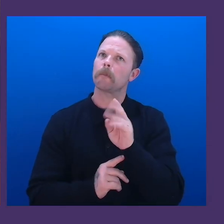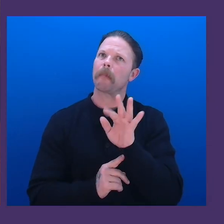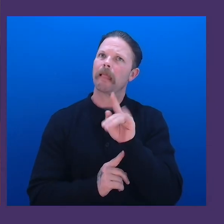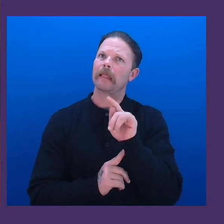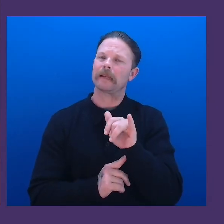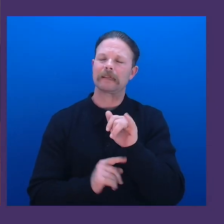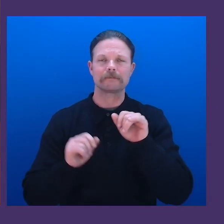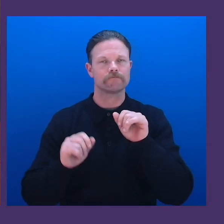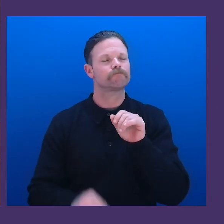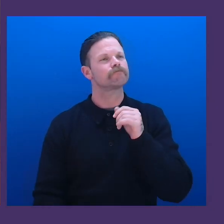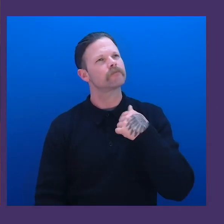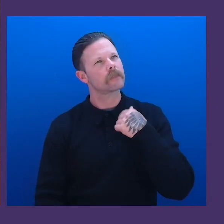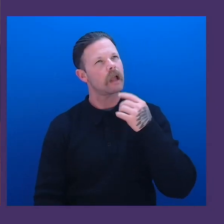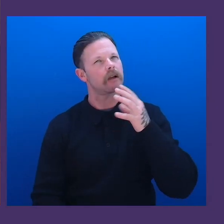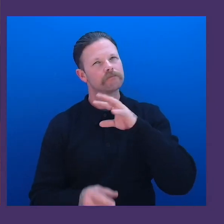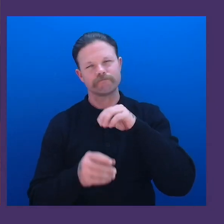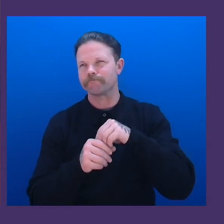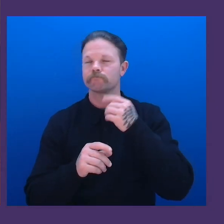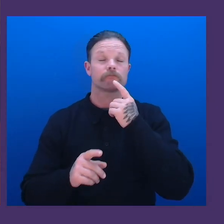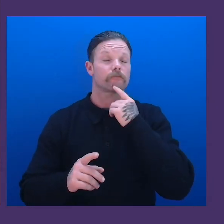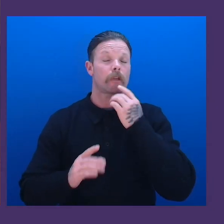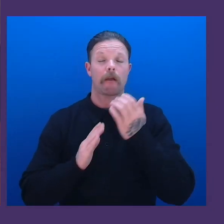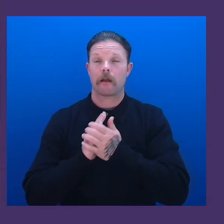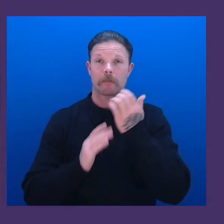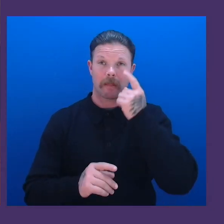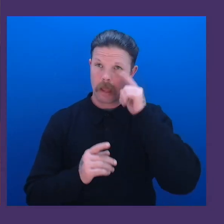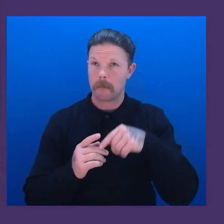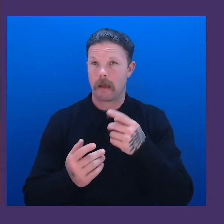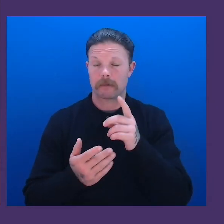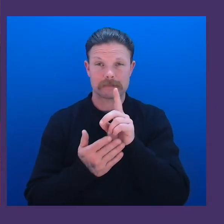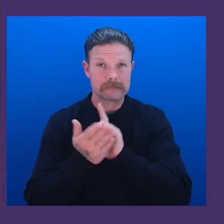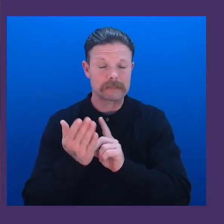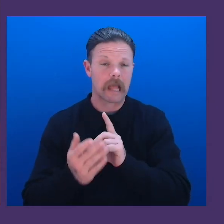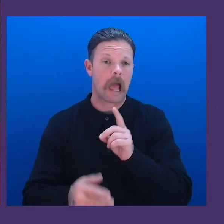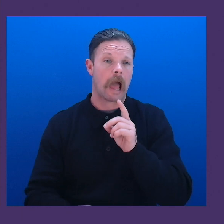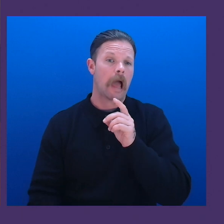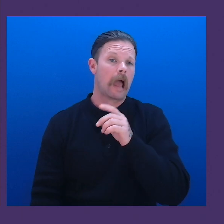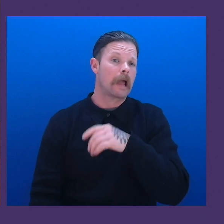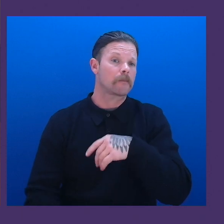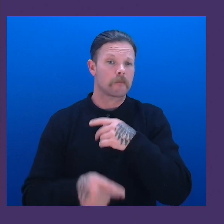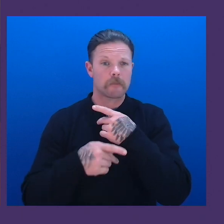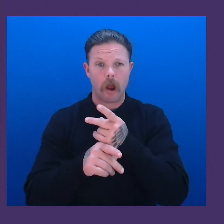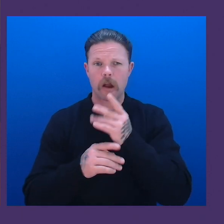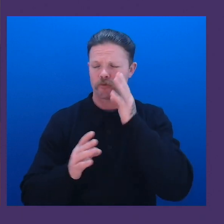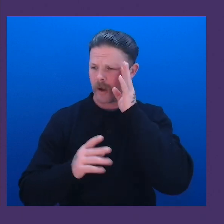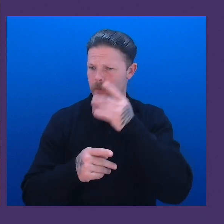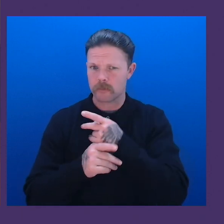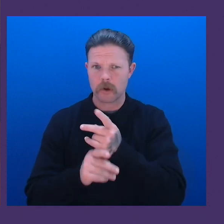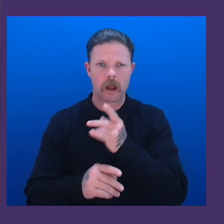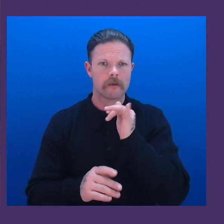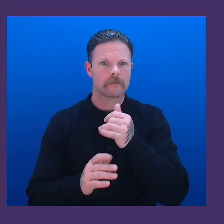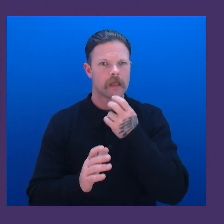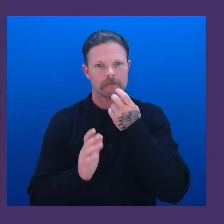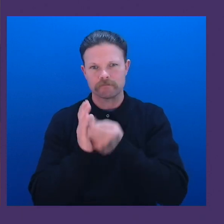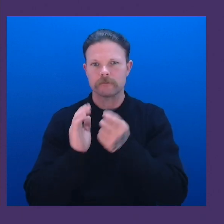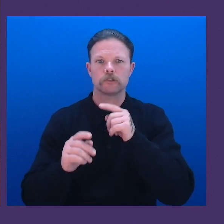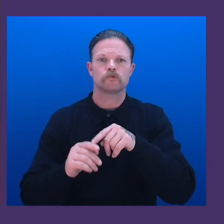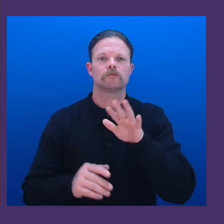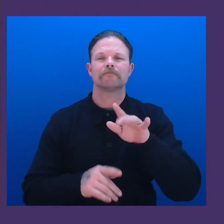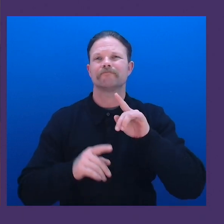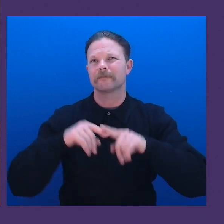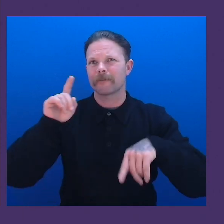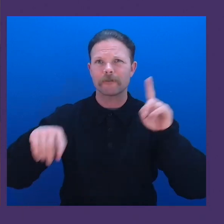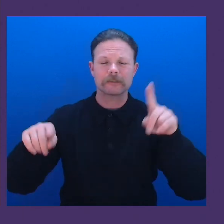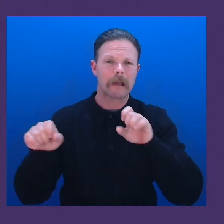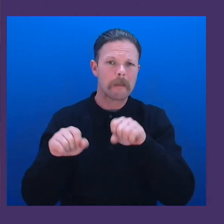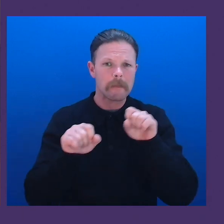think about inclusive design. So creating products that adapt to diverse abilities, ages, languages,